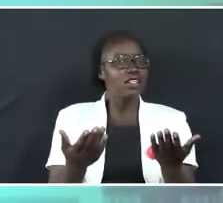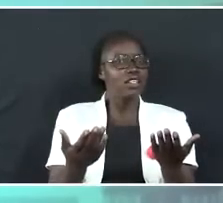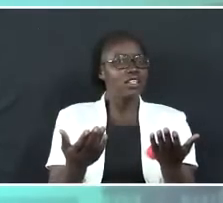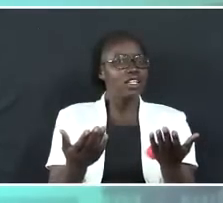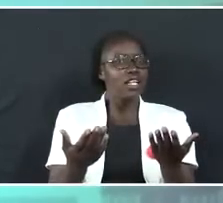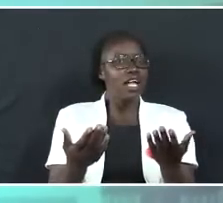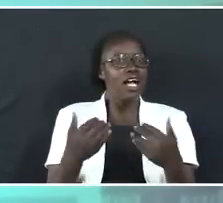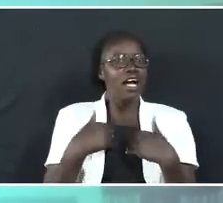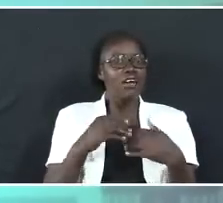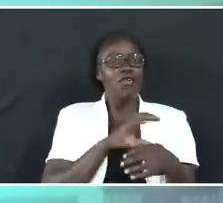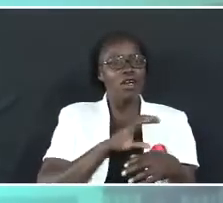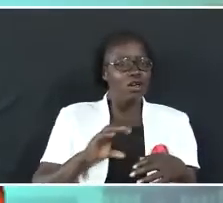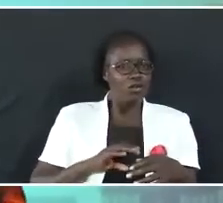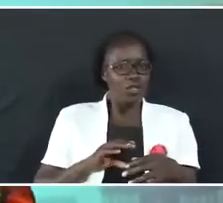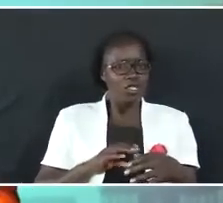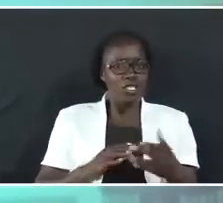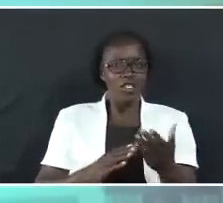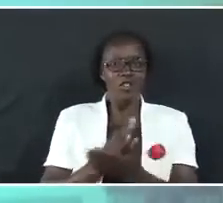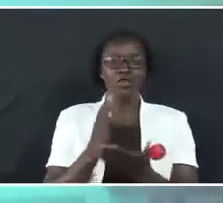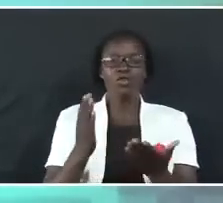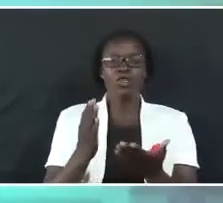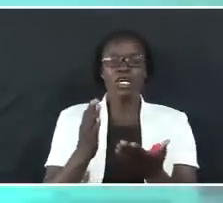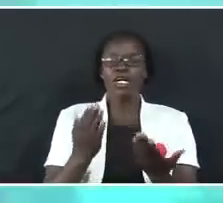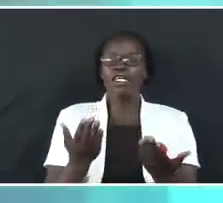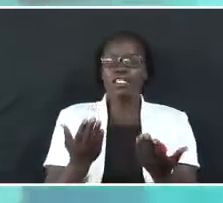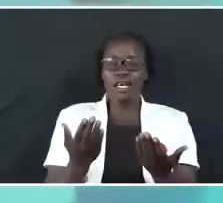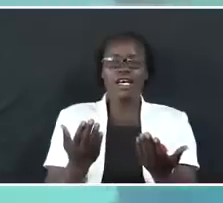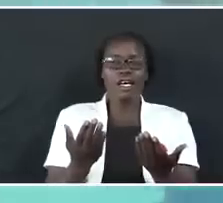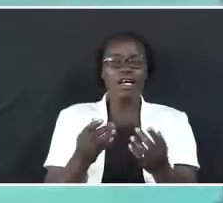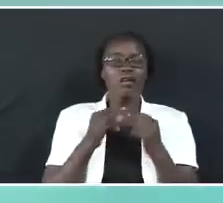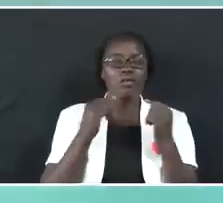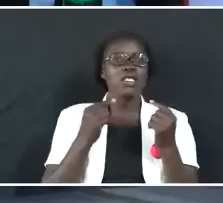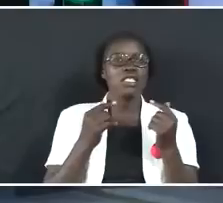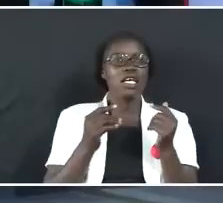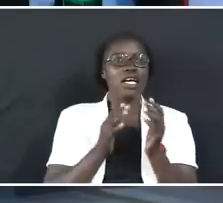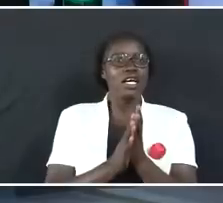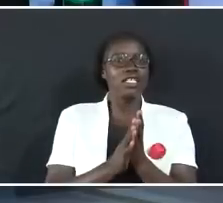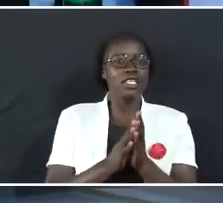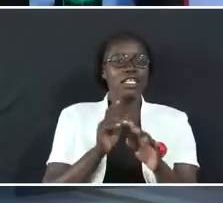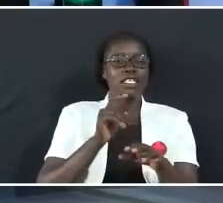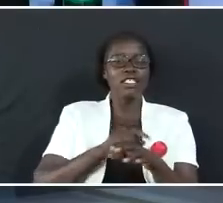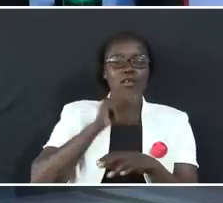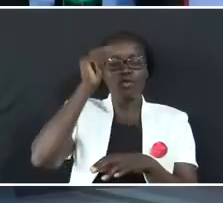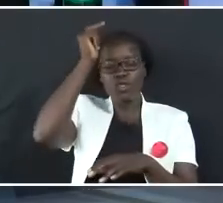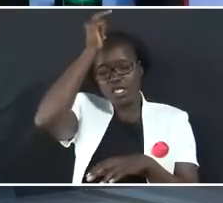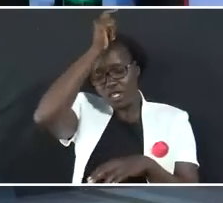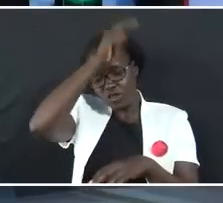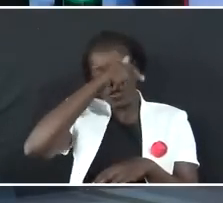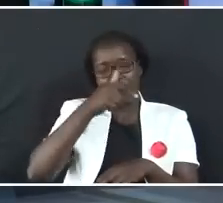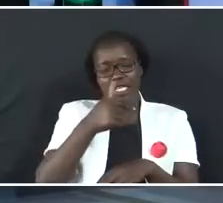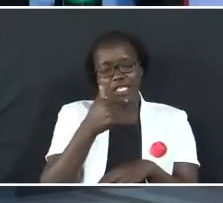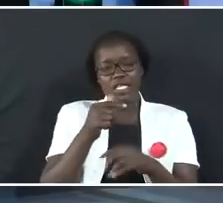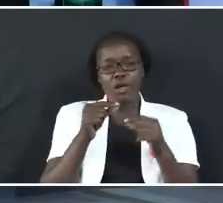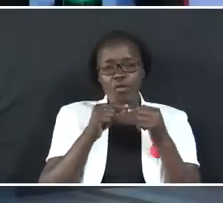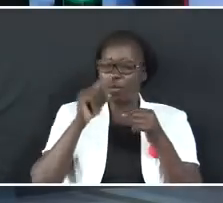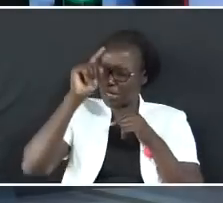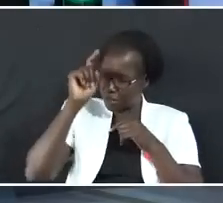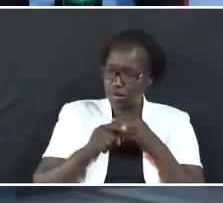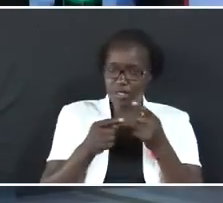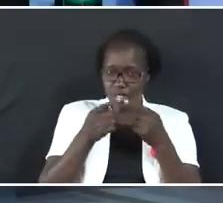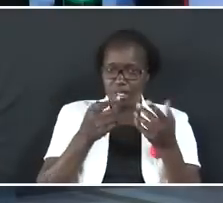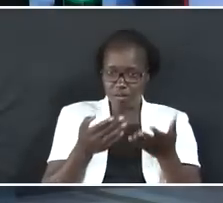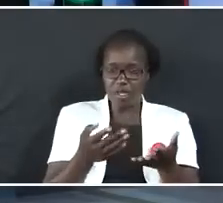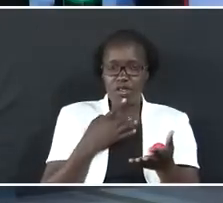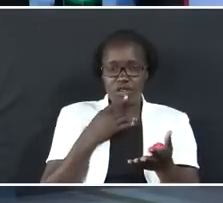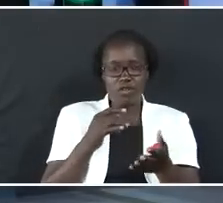I have a kamati who's a pastor, so she writes my name there, and it's time to graduate, and they say the pastor must be here,